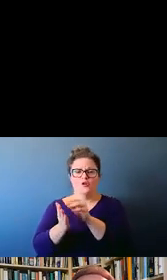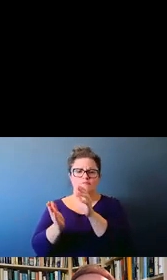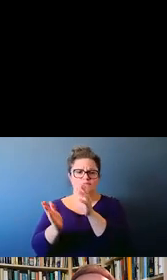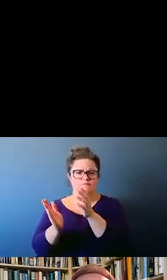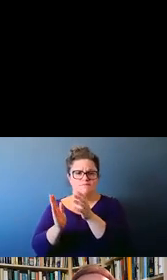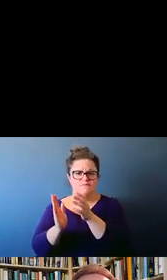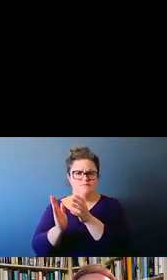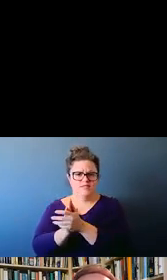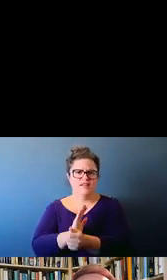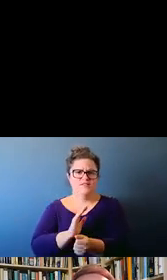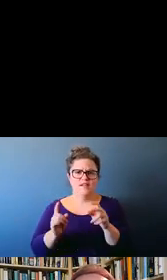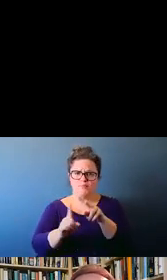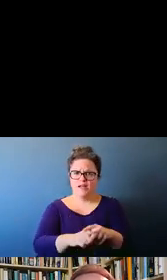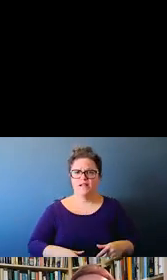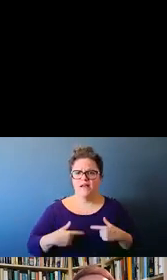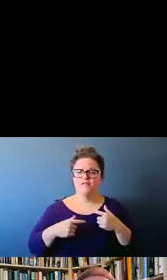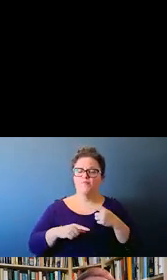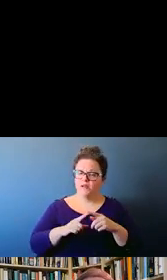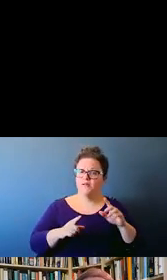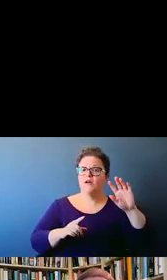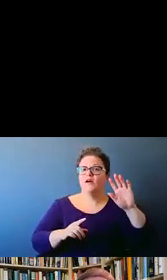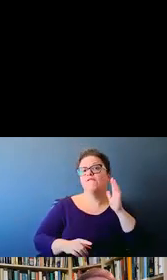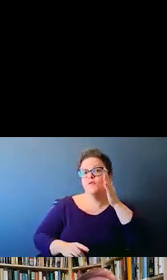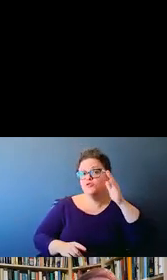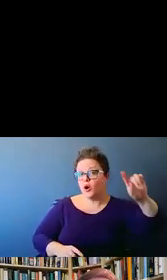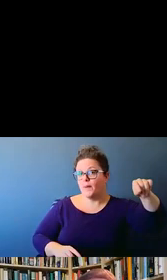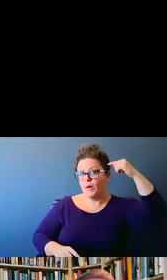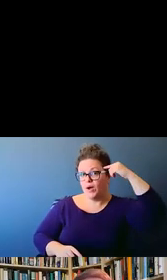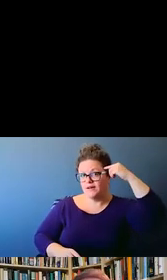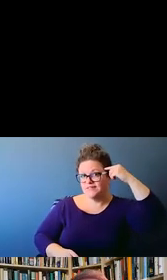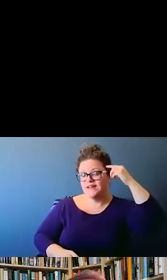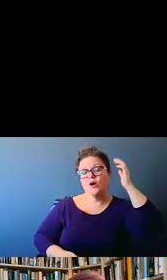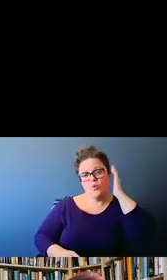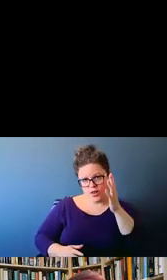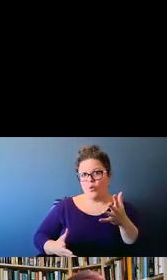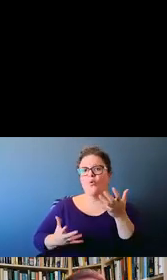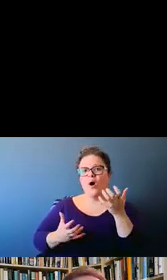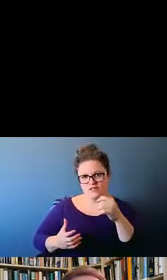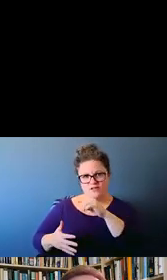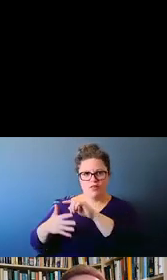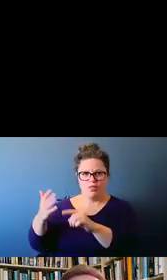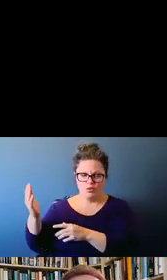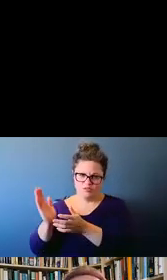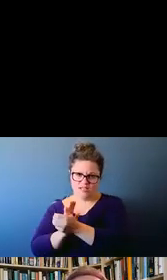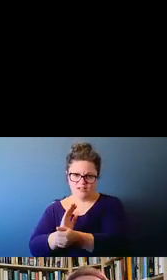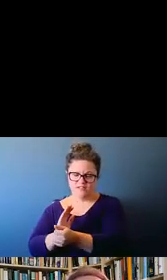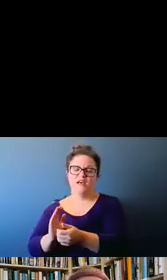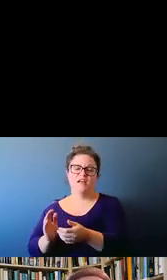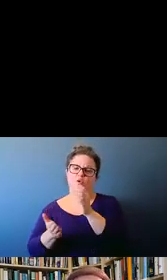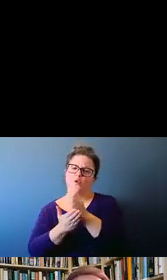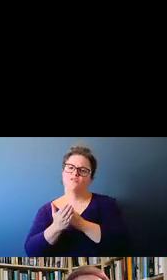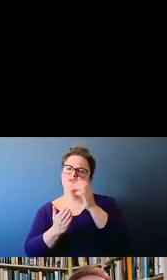they're all skills that are sought by today's employers, and they will expose you to different ways of understanding the world,